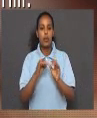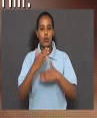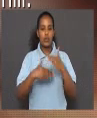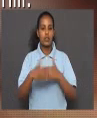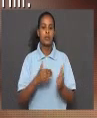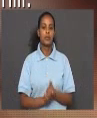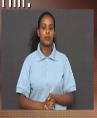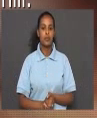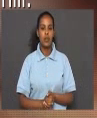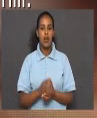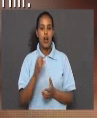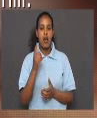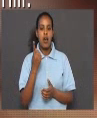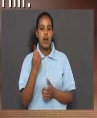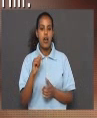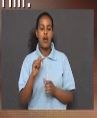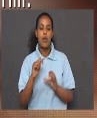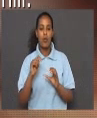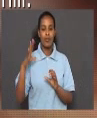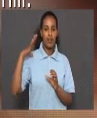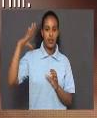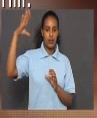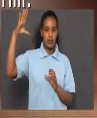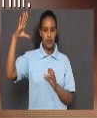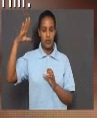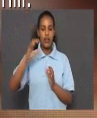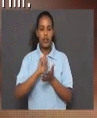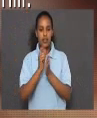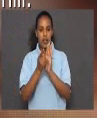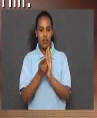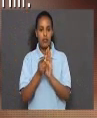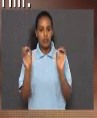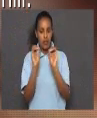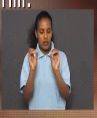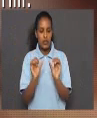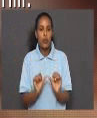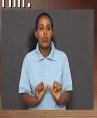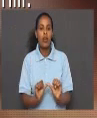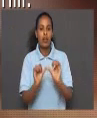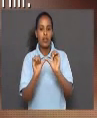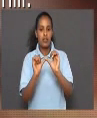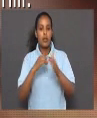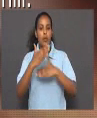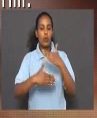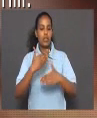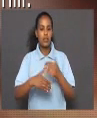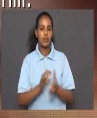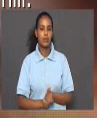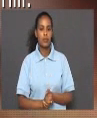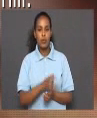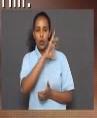process. A ball rolling up a hill is an example of a non-spontaneous